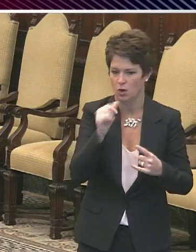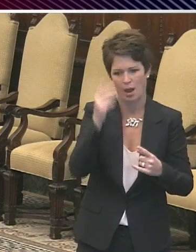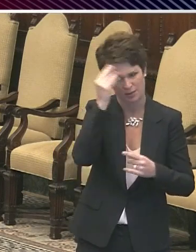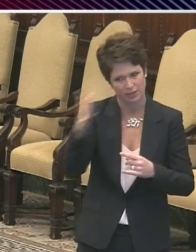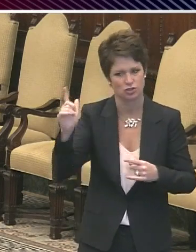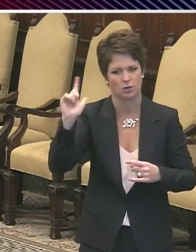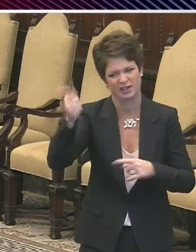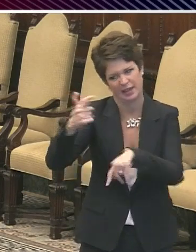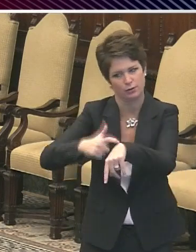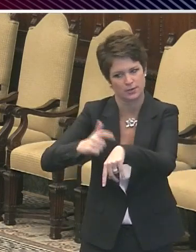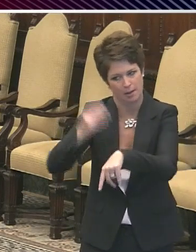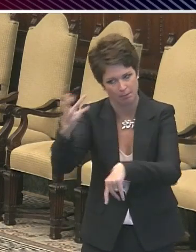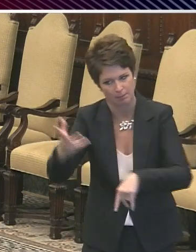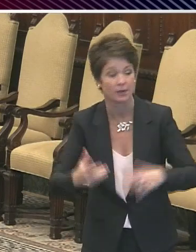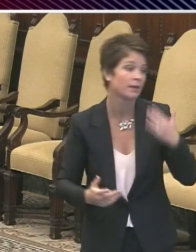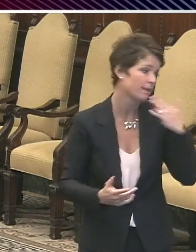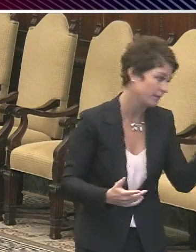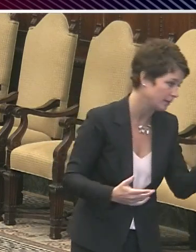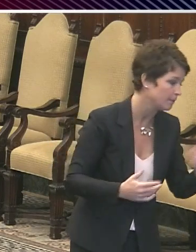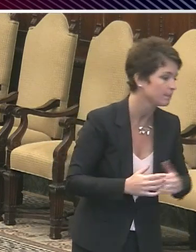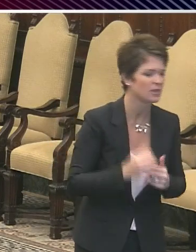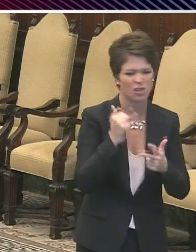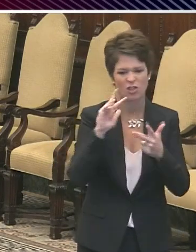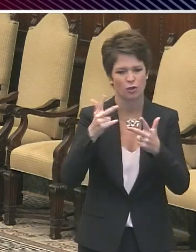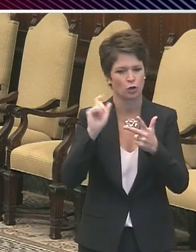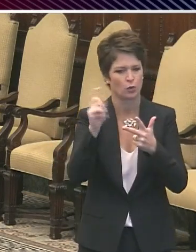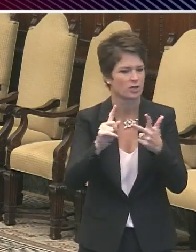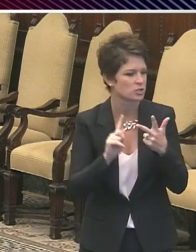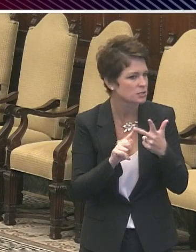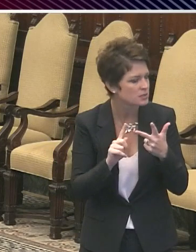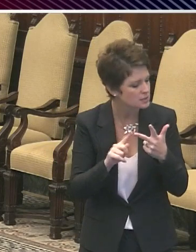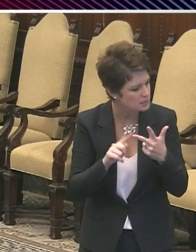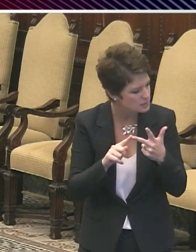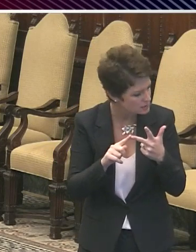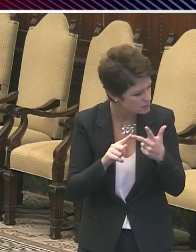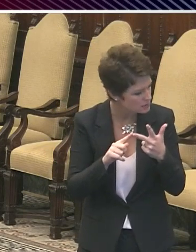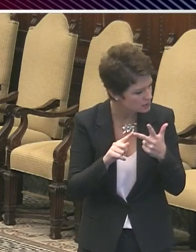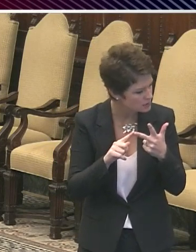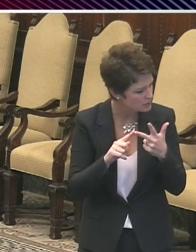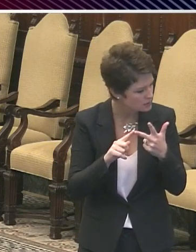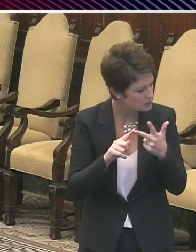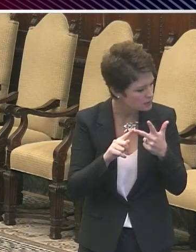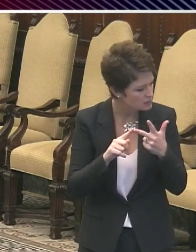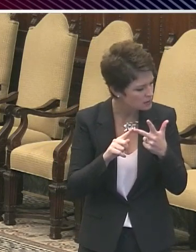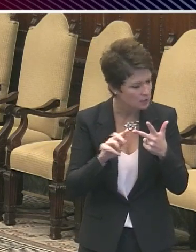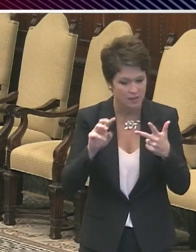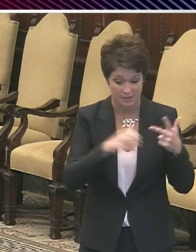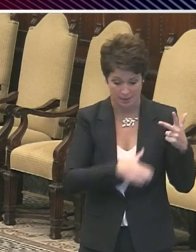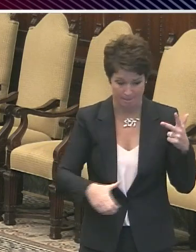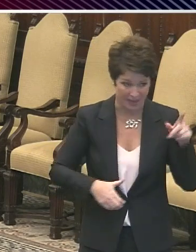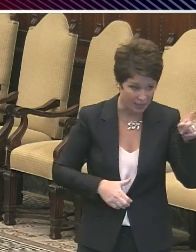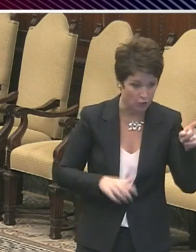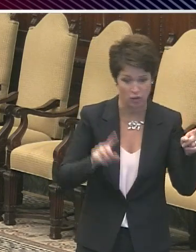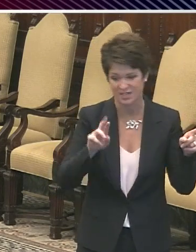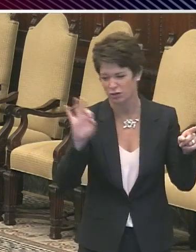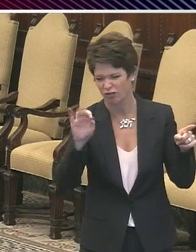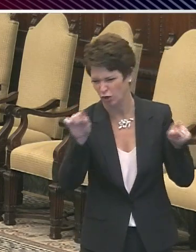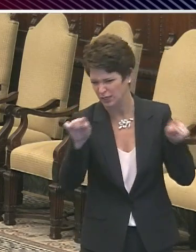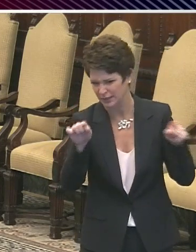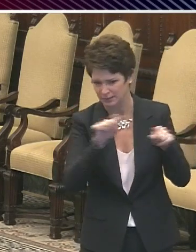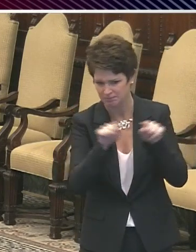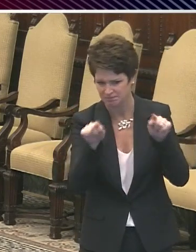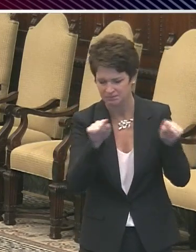you. Okay. And then my third question was, this is either for the mayor or for Dr. Farley. Do you